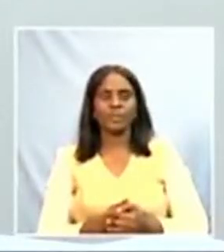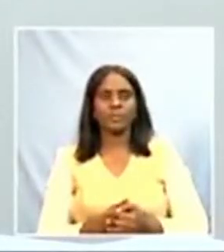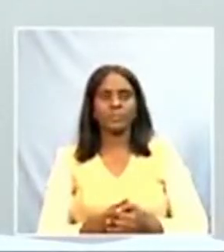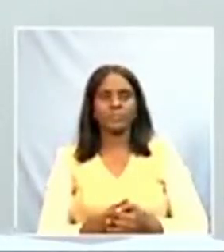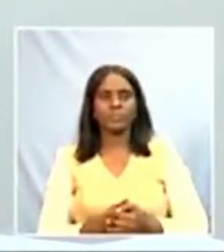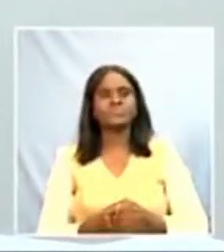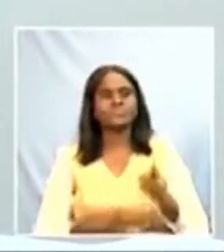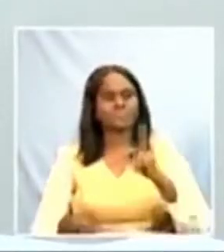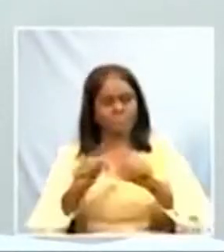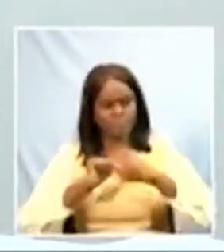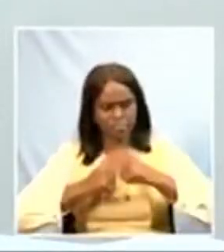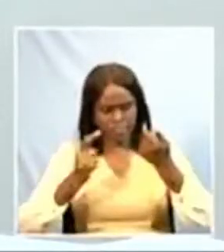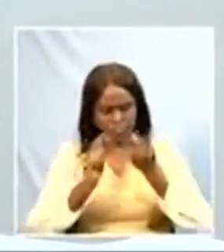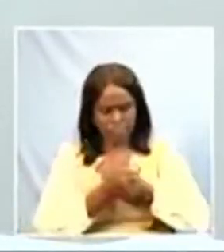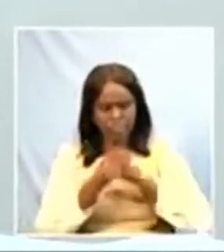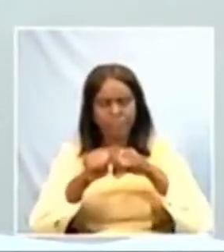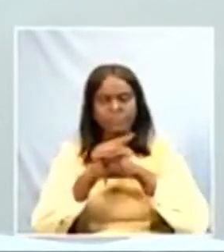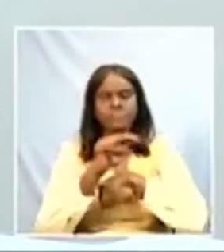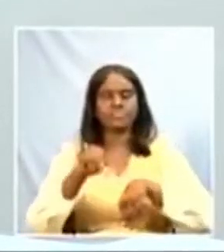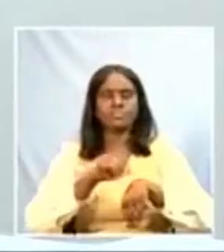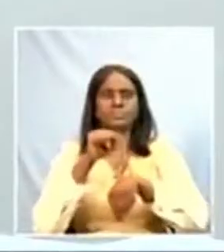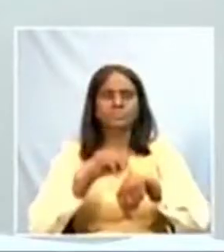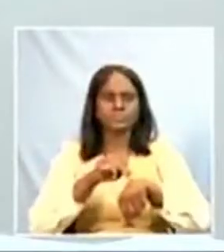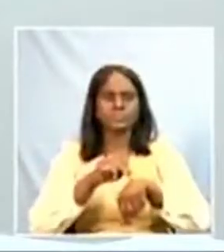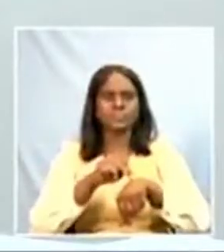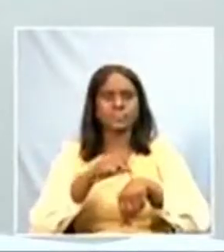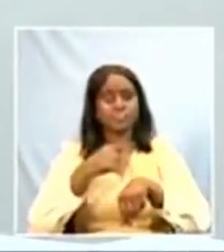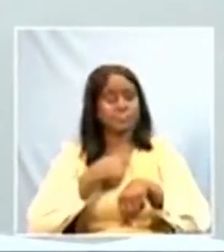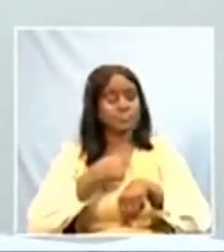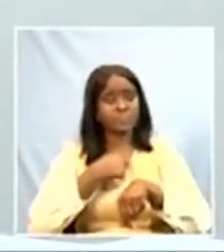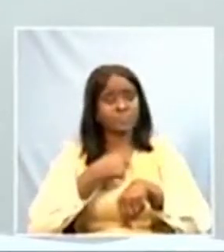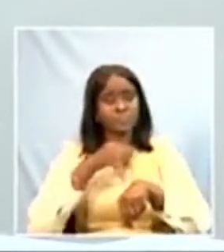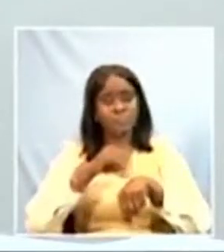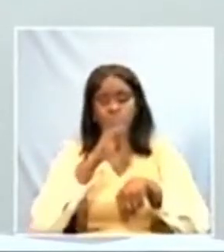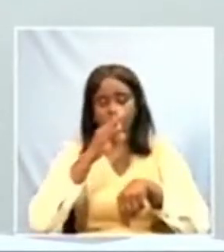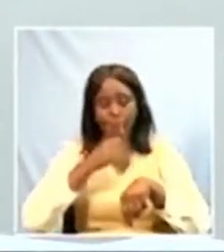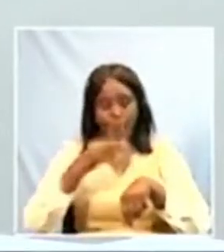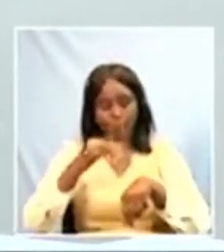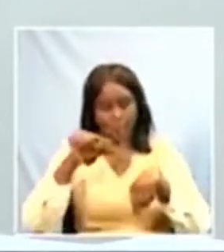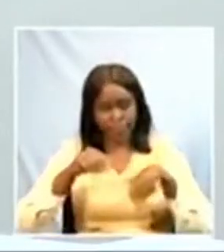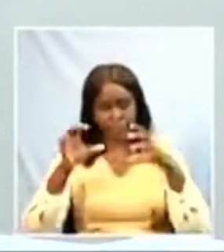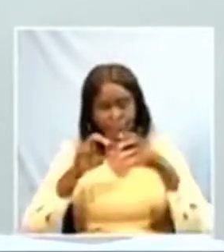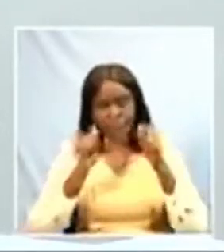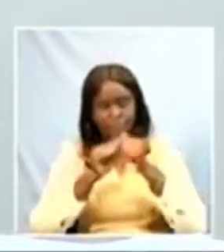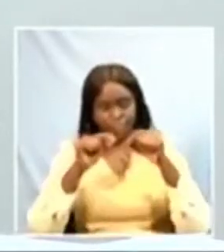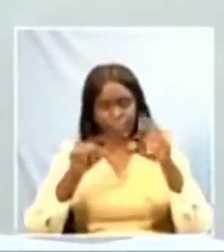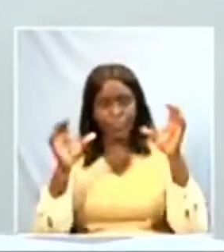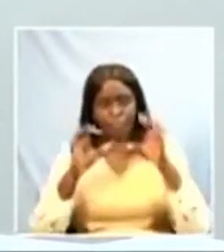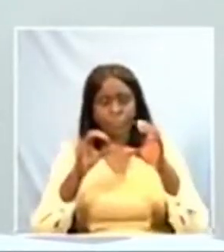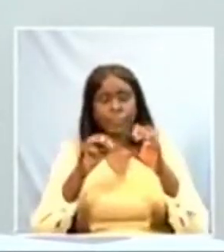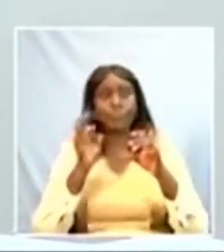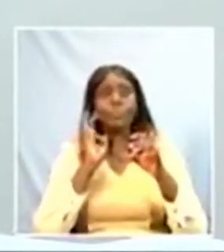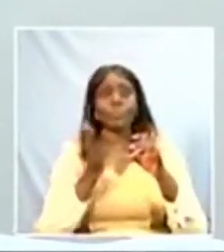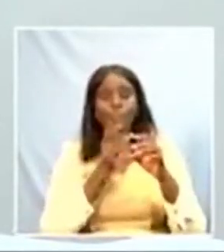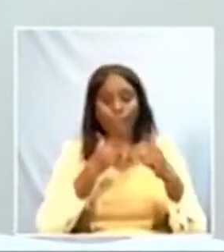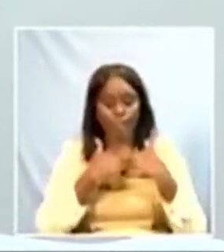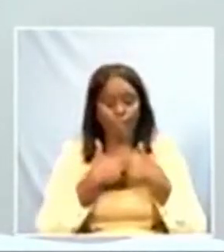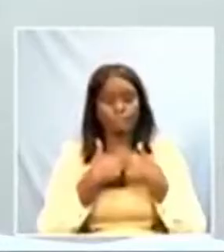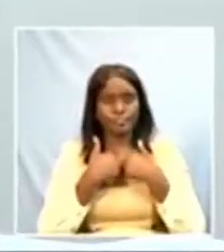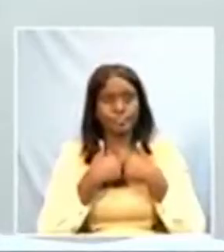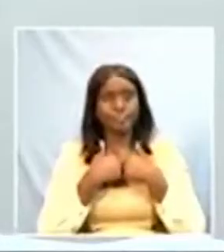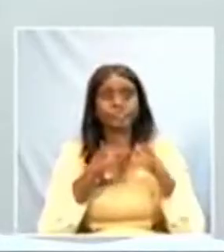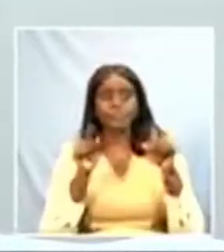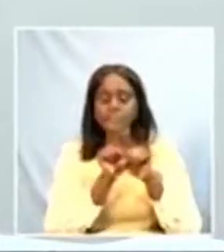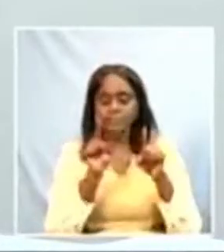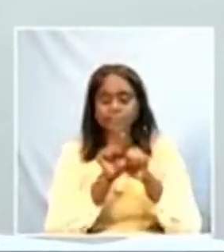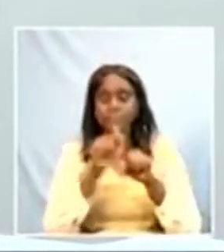We are the people to change this nation. And me, on behalf of this committee and this committee, we have